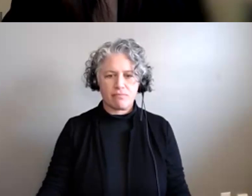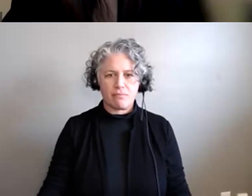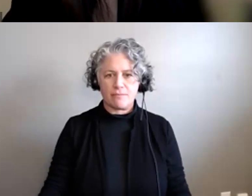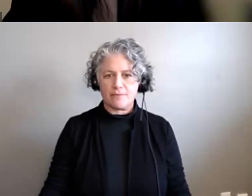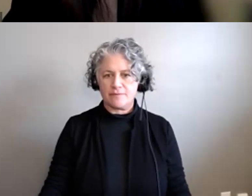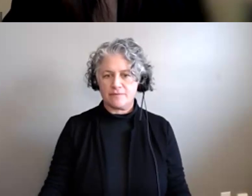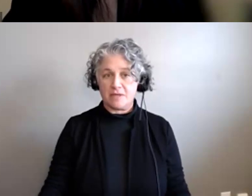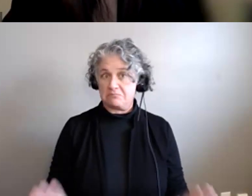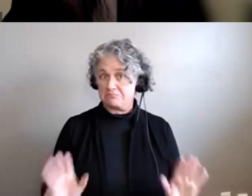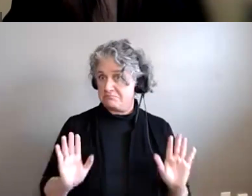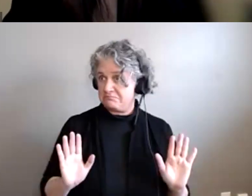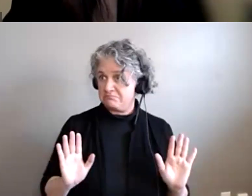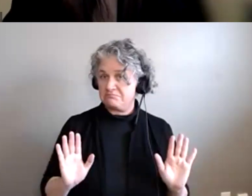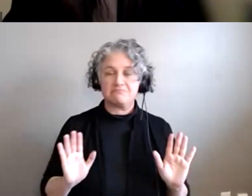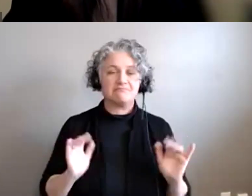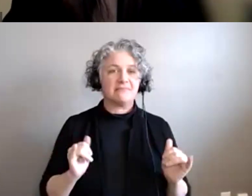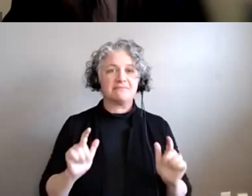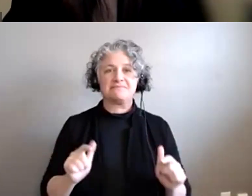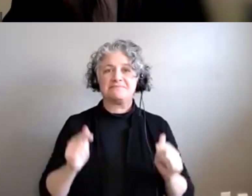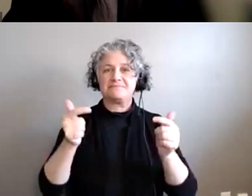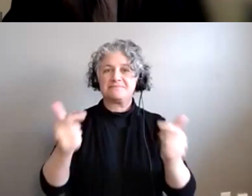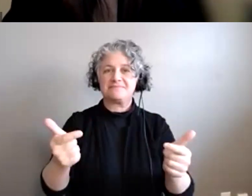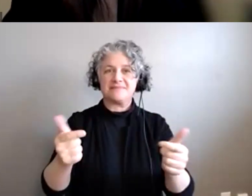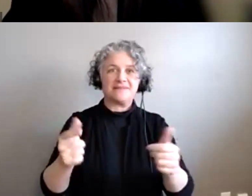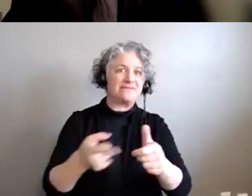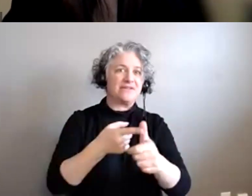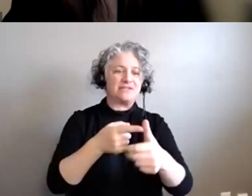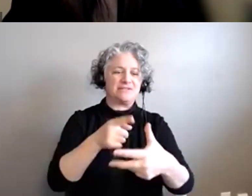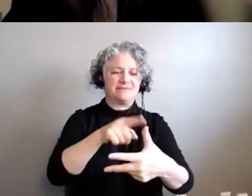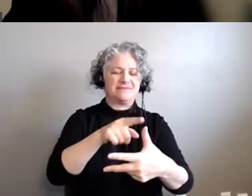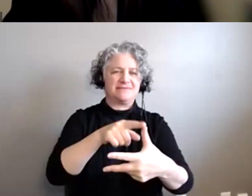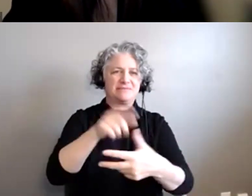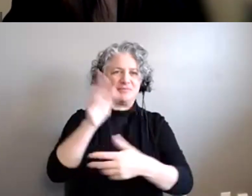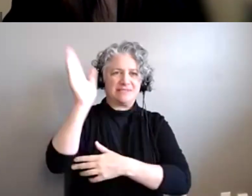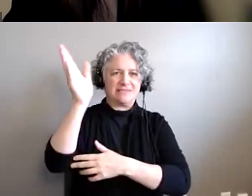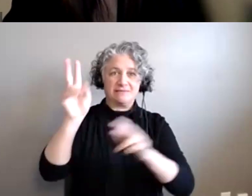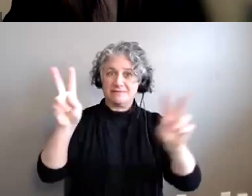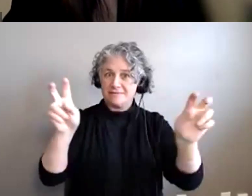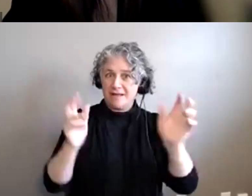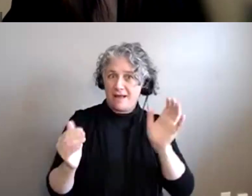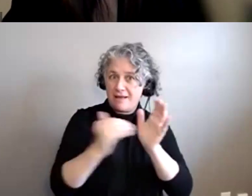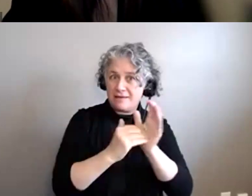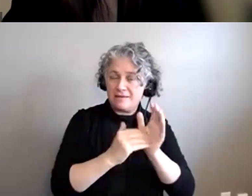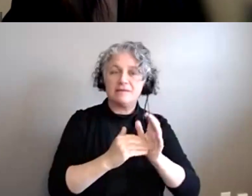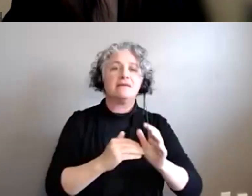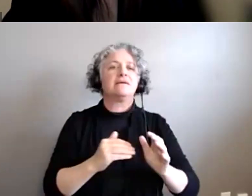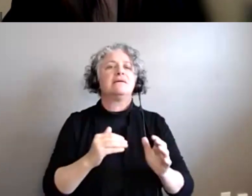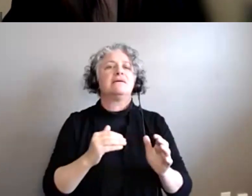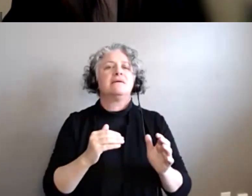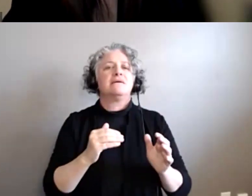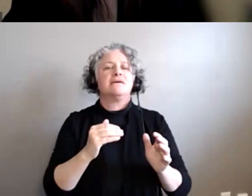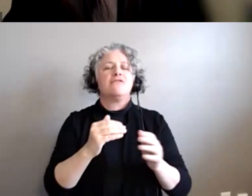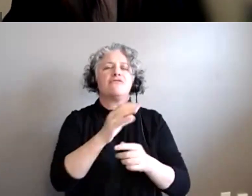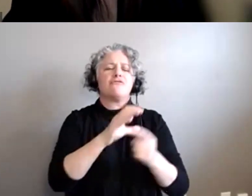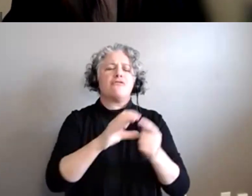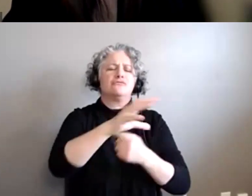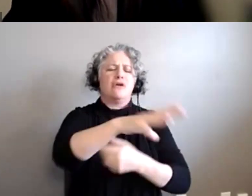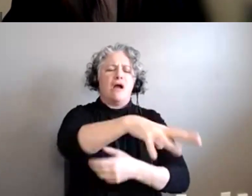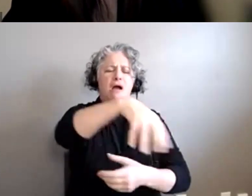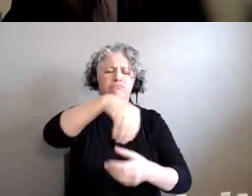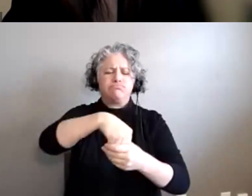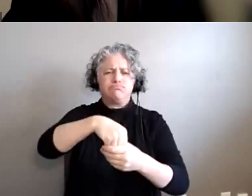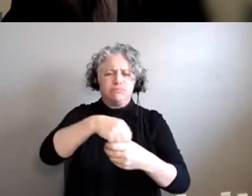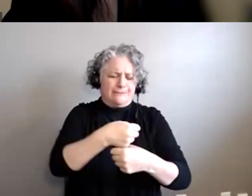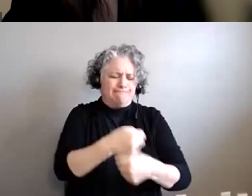And with that, I'm going to turn this over to our first presentation, which is creating an inclusive culture